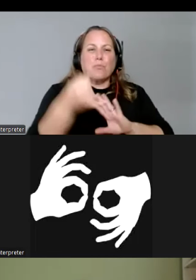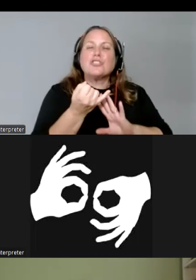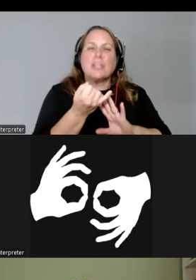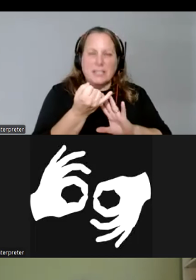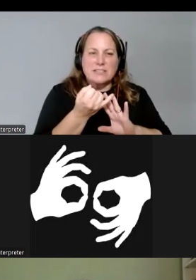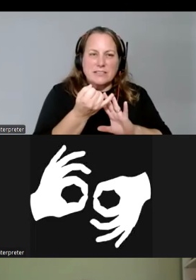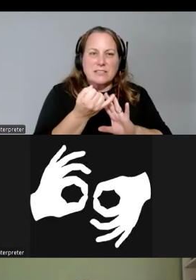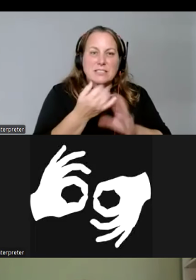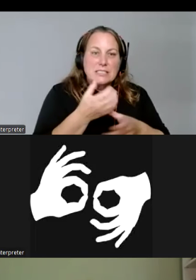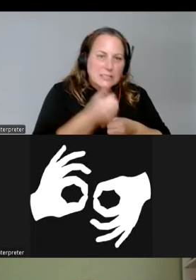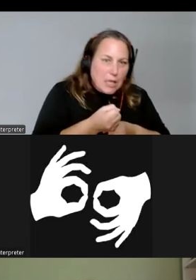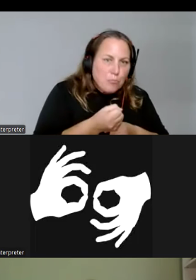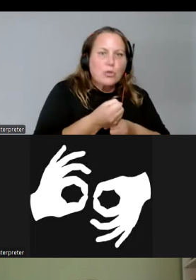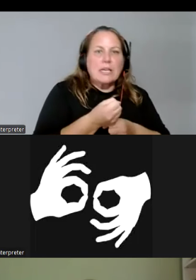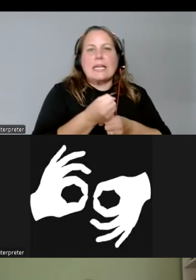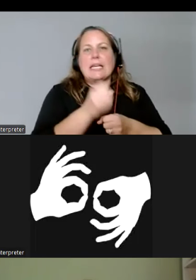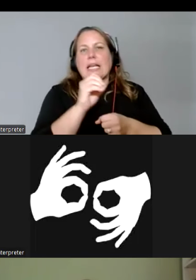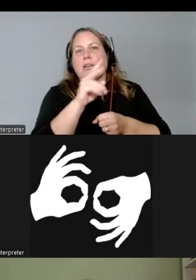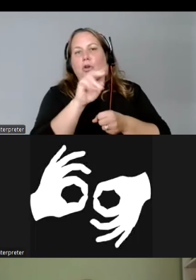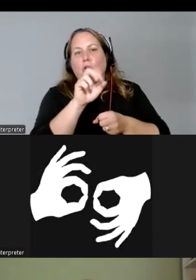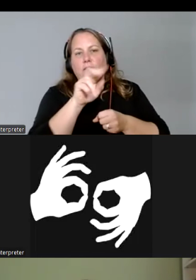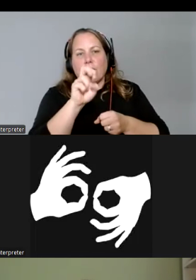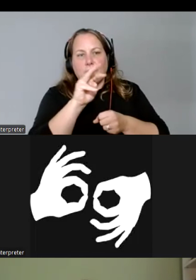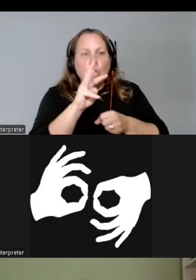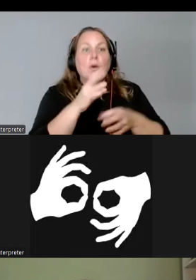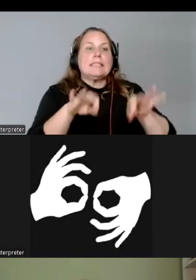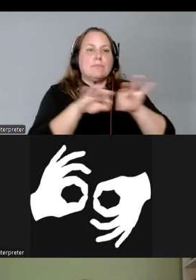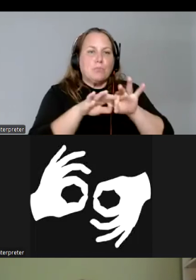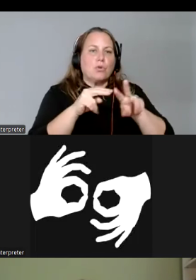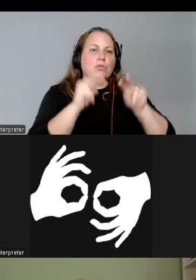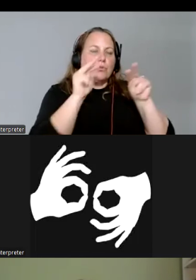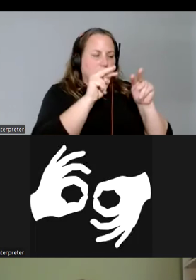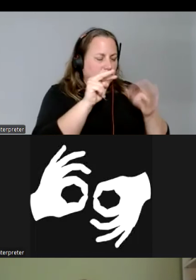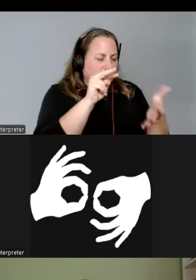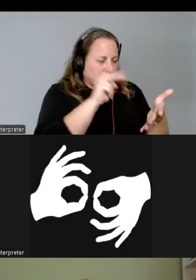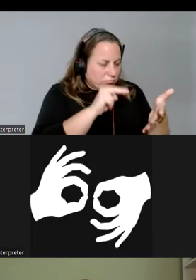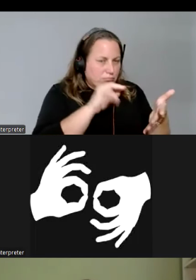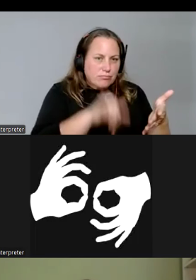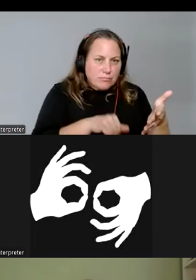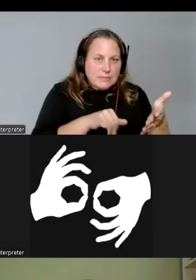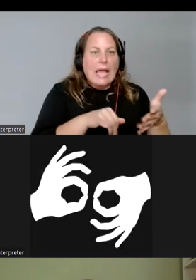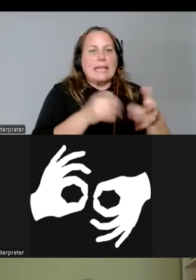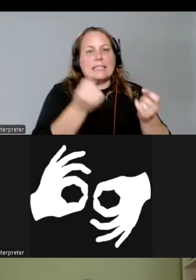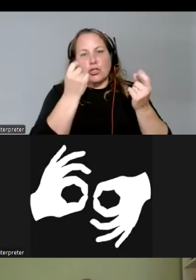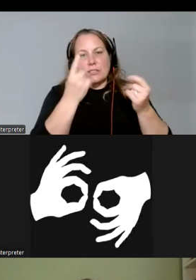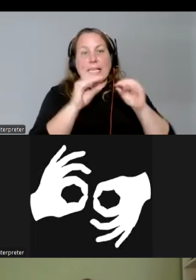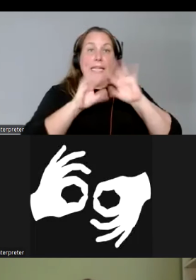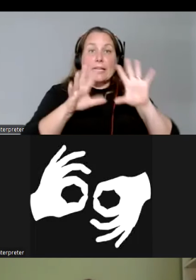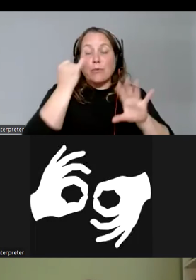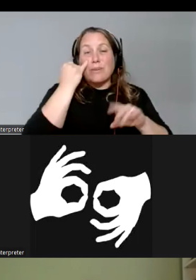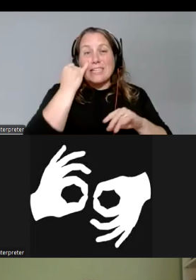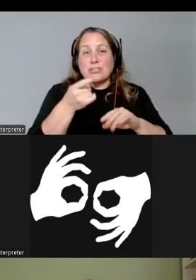back to remind themselves of what the project is. And this is where you basically say what it is that you are wanting to do